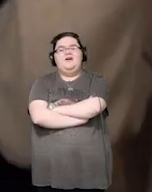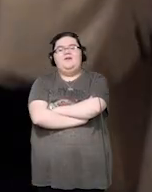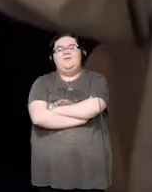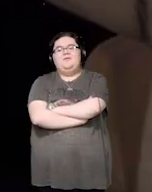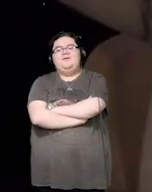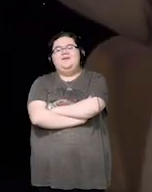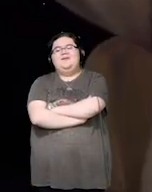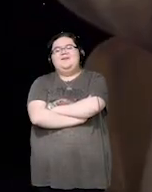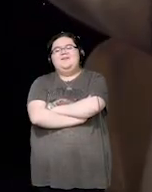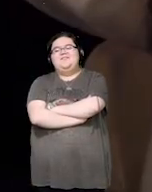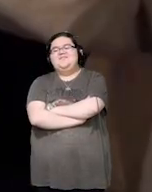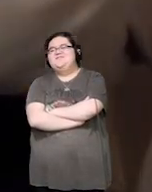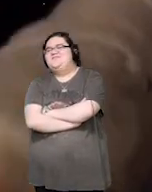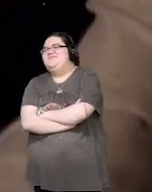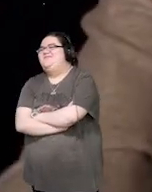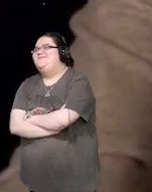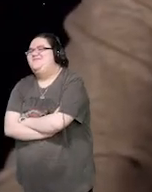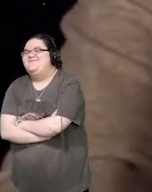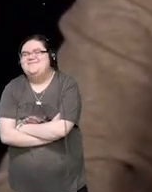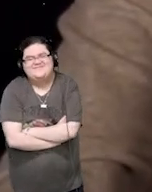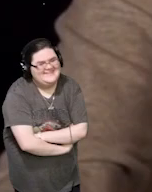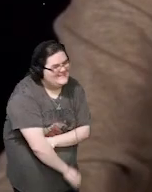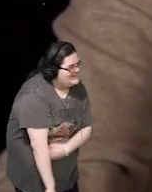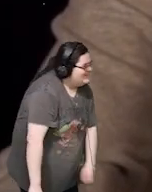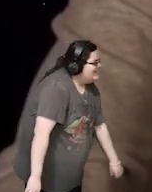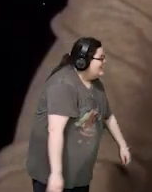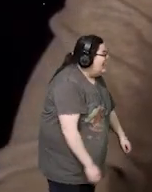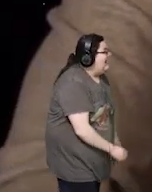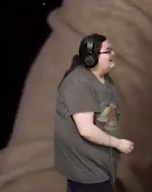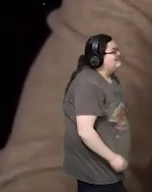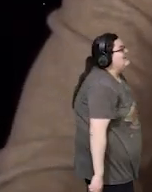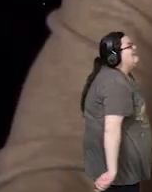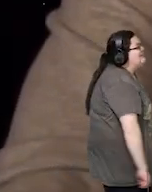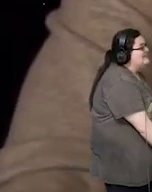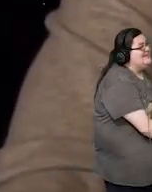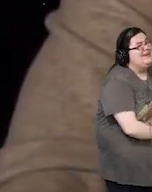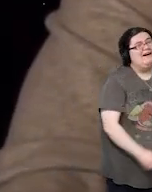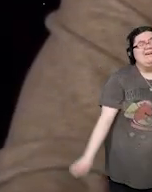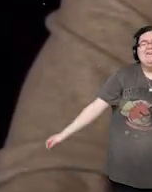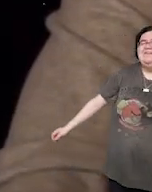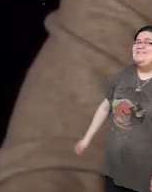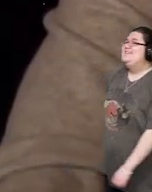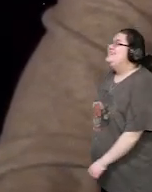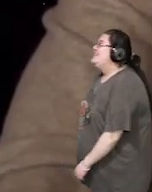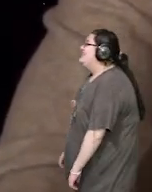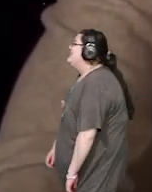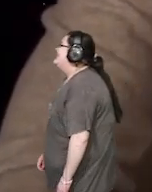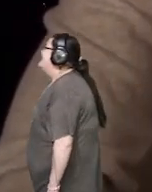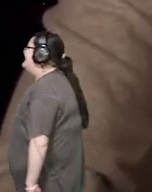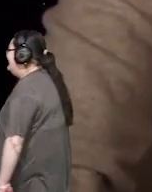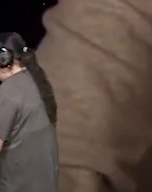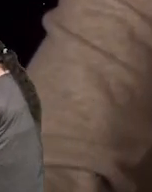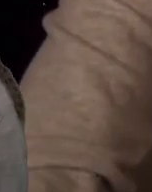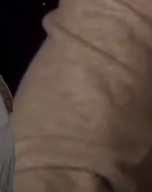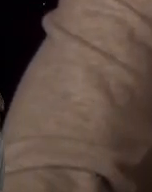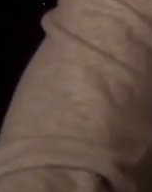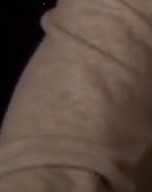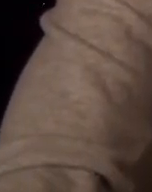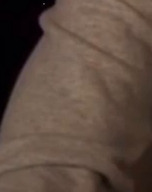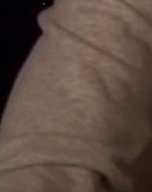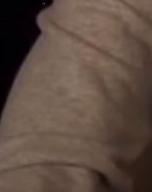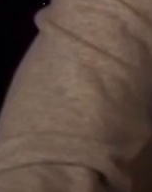was a, that was a Sky advert. How was that a Sky advert? I don't know. It was really long, and I don't. To